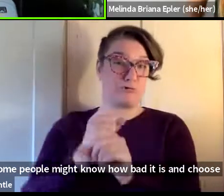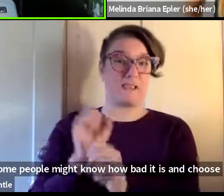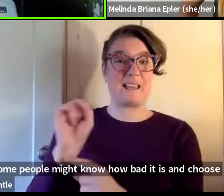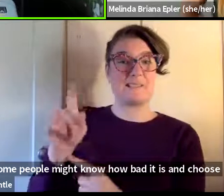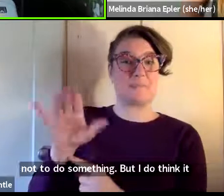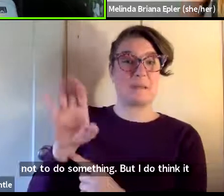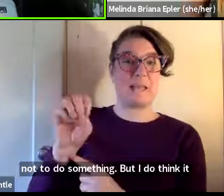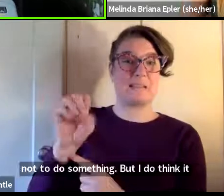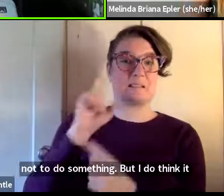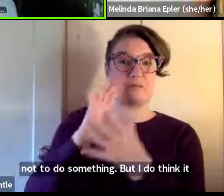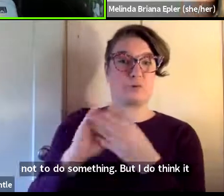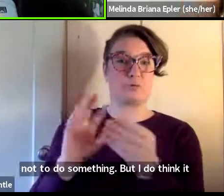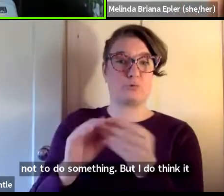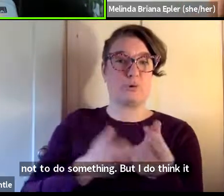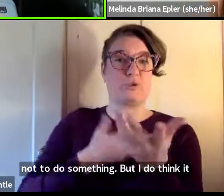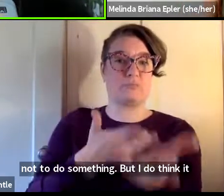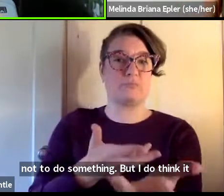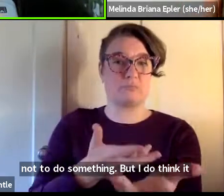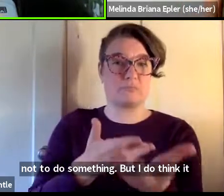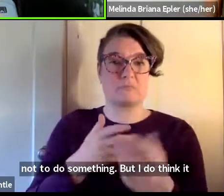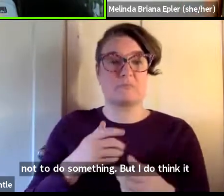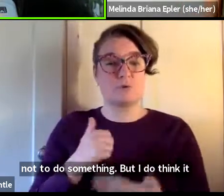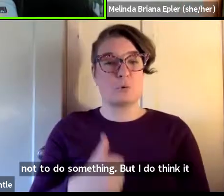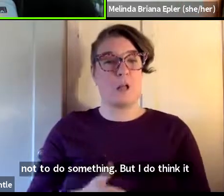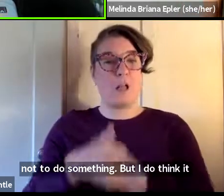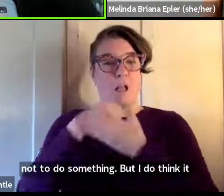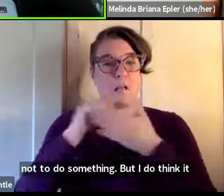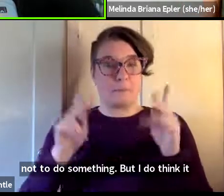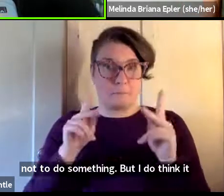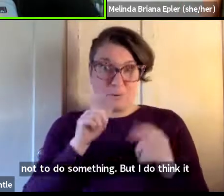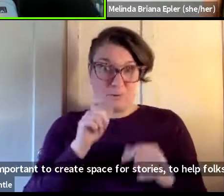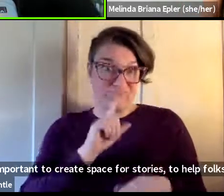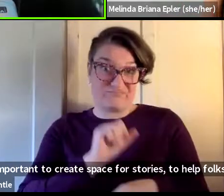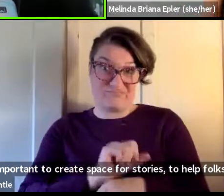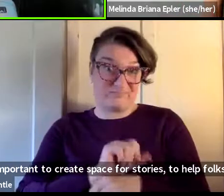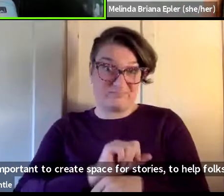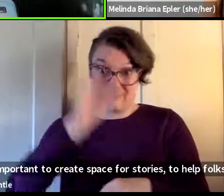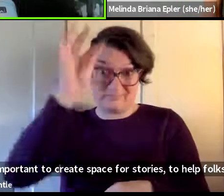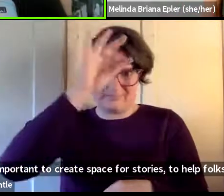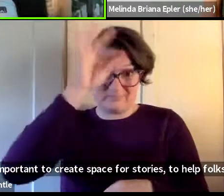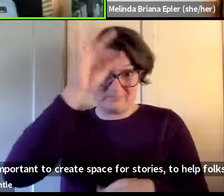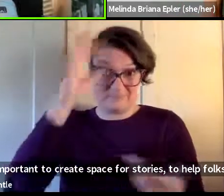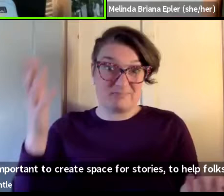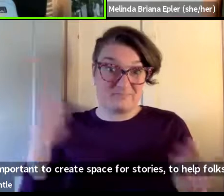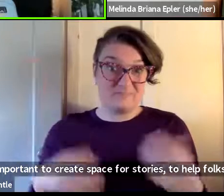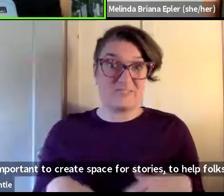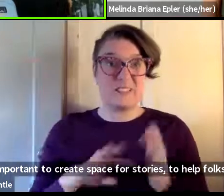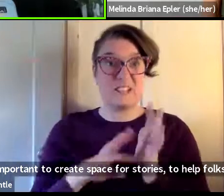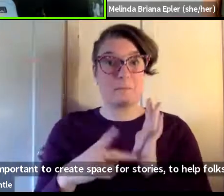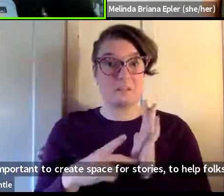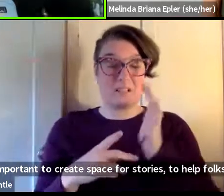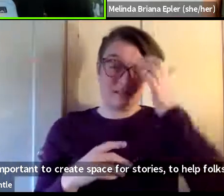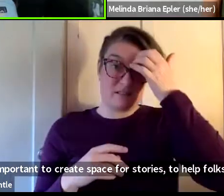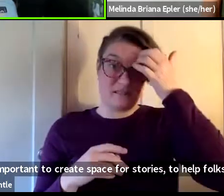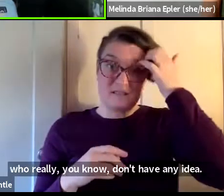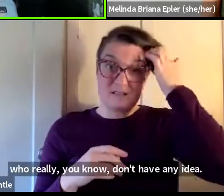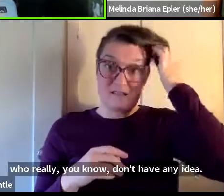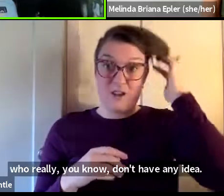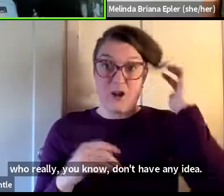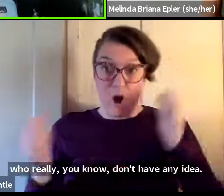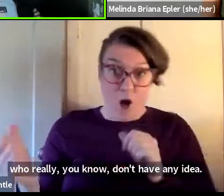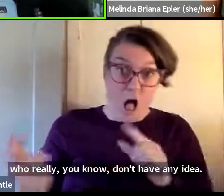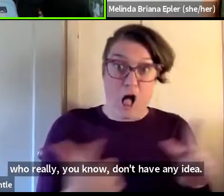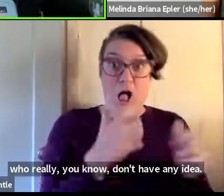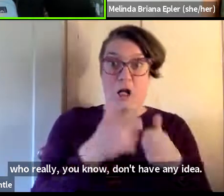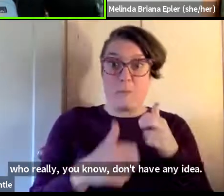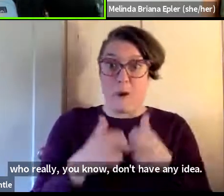stories to help folks who really, don't have any idea. And I mean, can all problems be